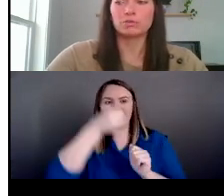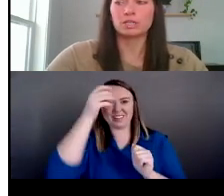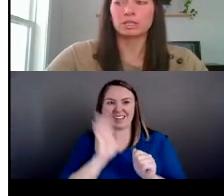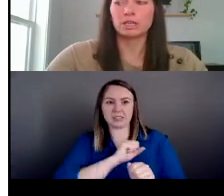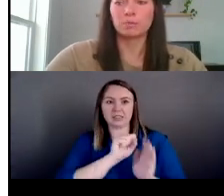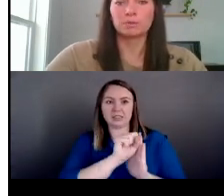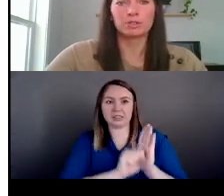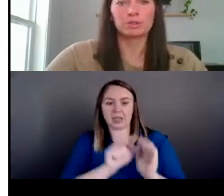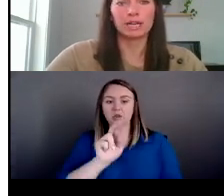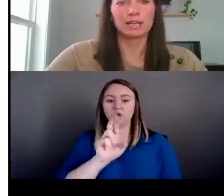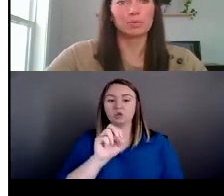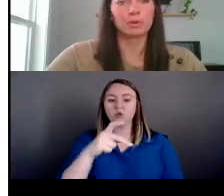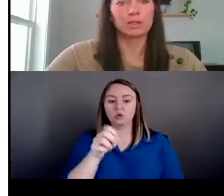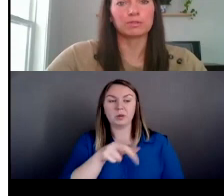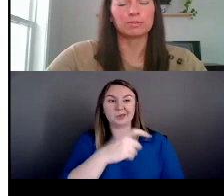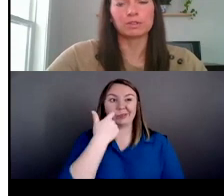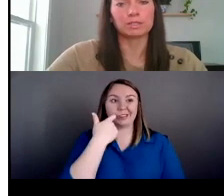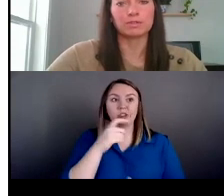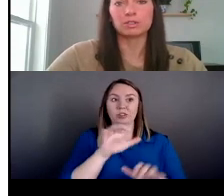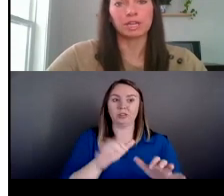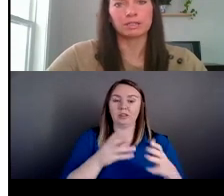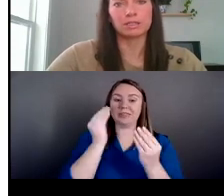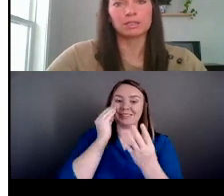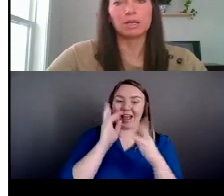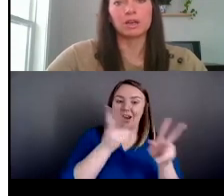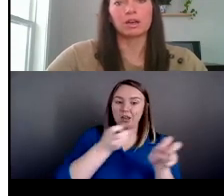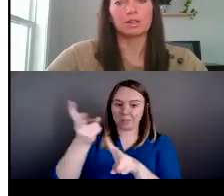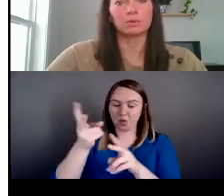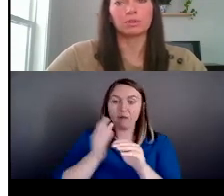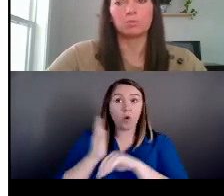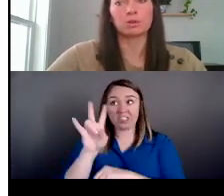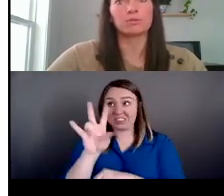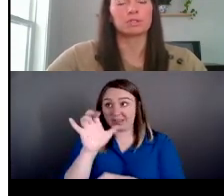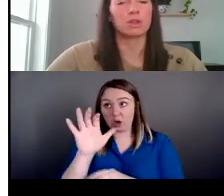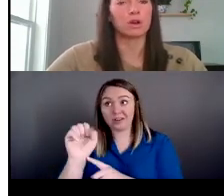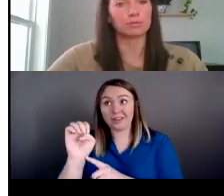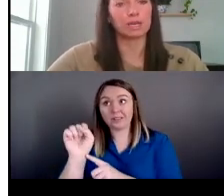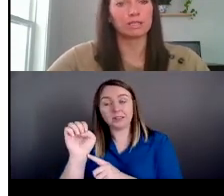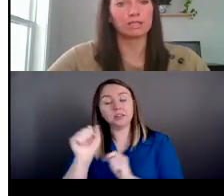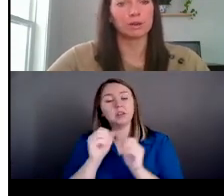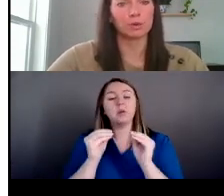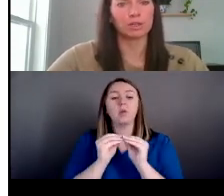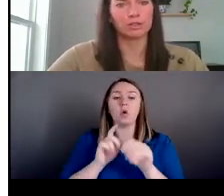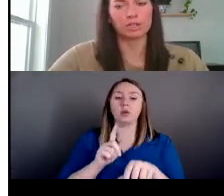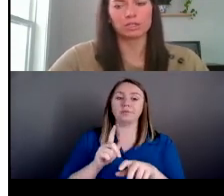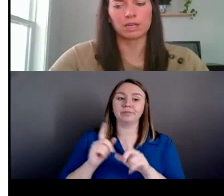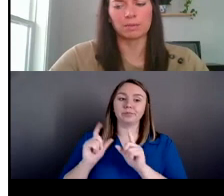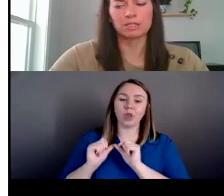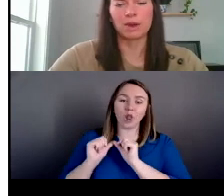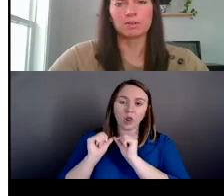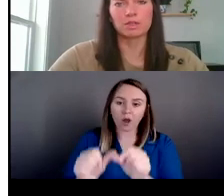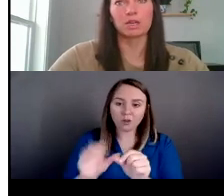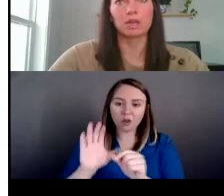she recently helped us do a data import of over 700 cases that were more of those long-term cases that weren't entered into